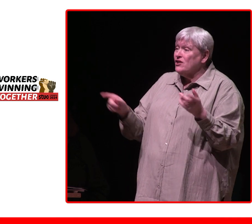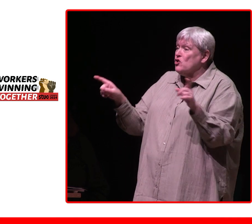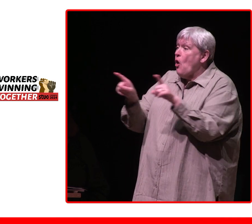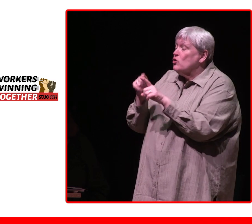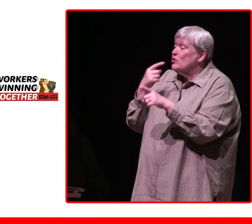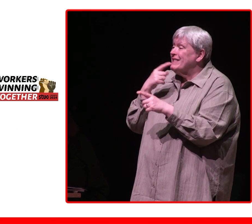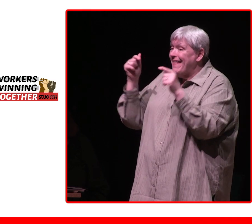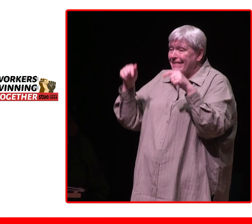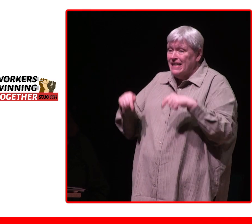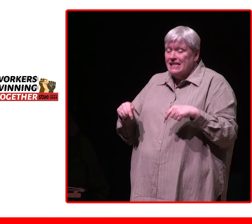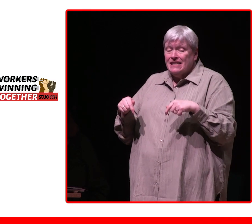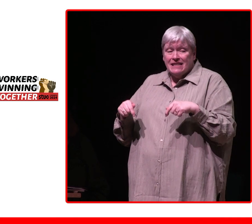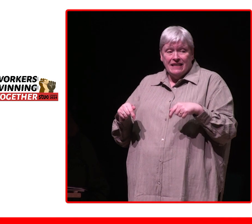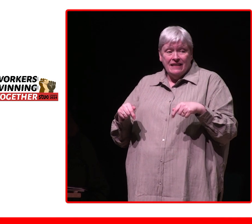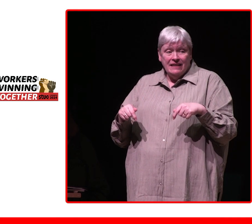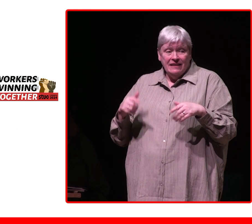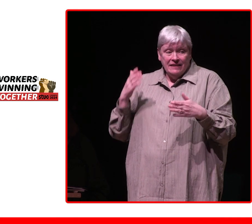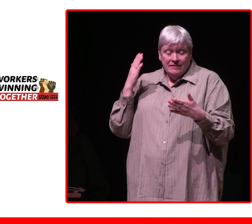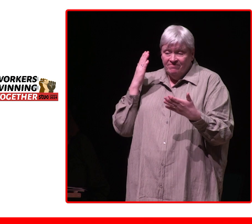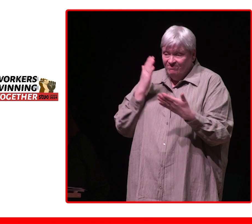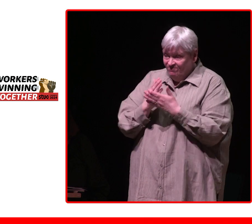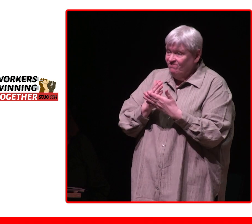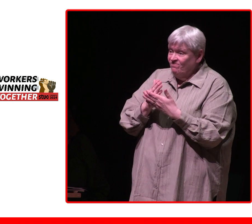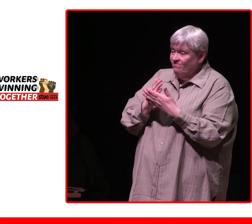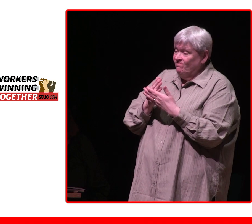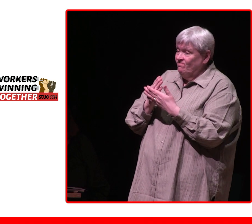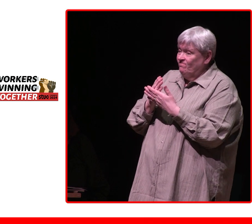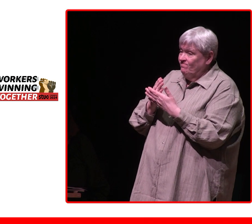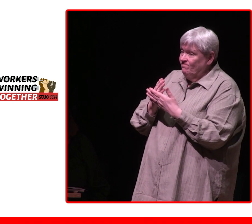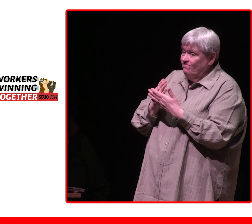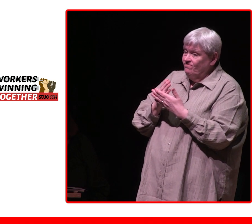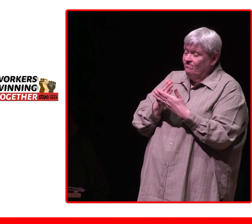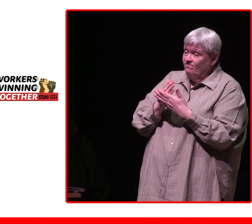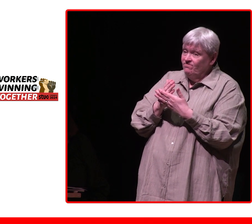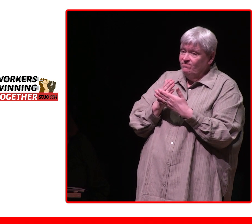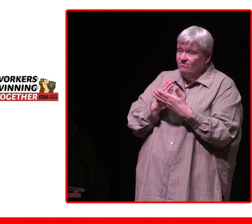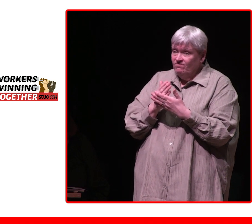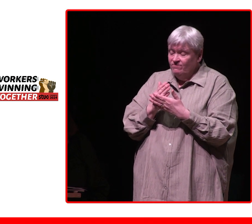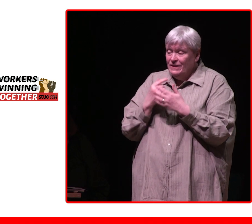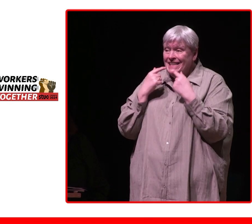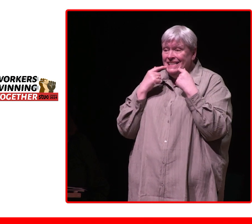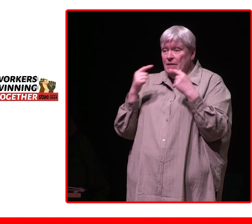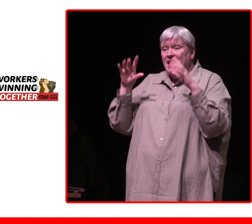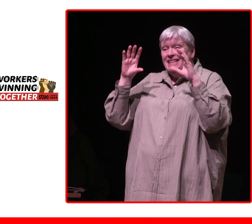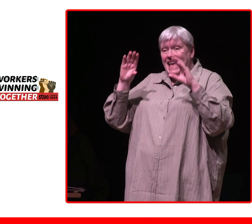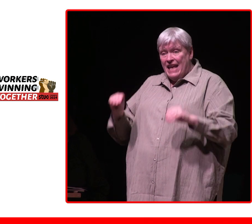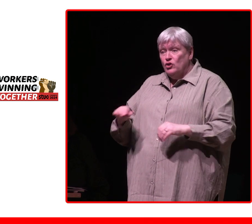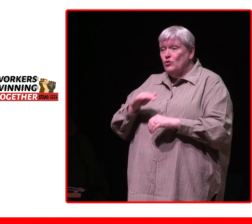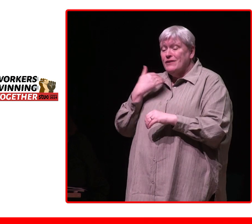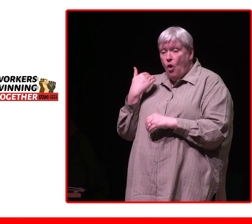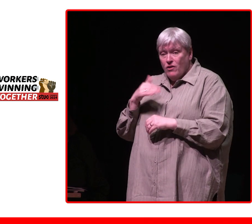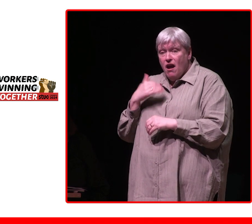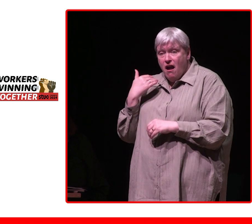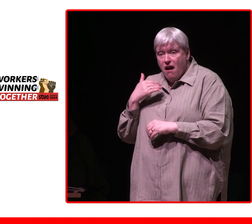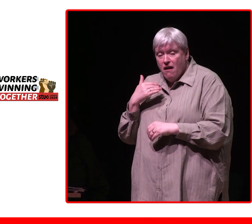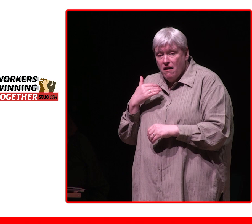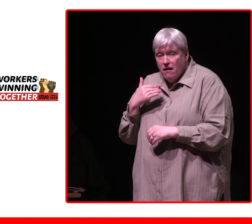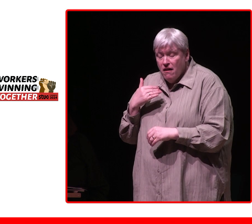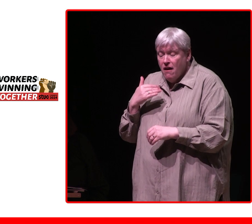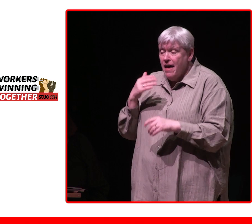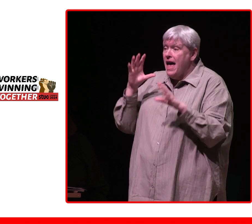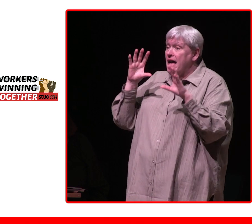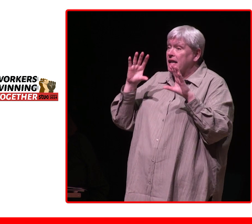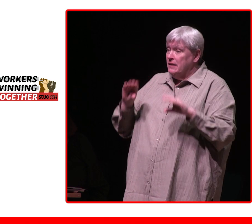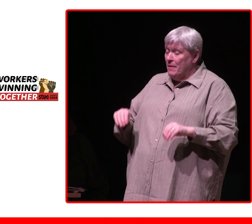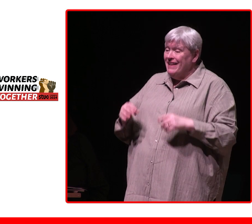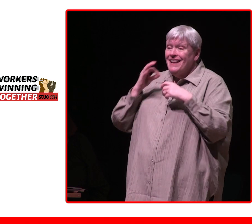this with absolute certainty, comrades, that if demanding an end to this slaughter, if demanding,